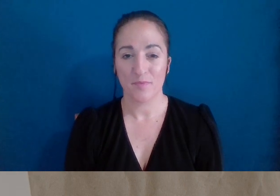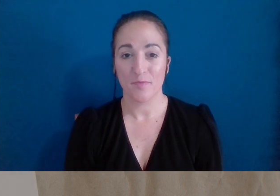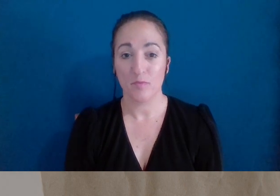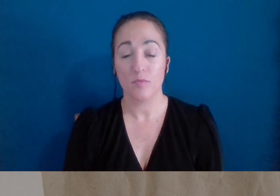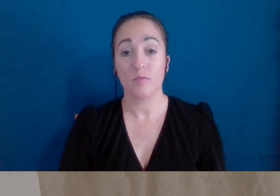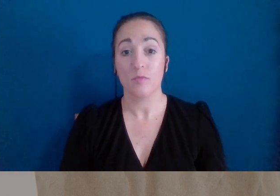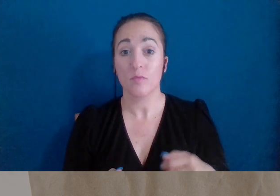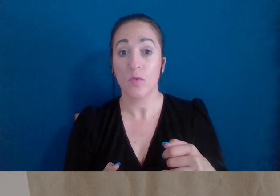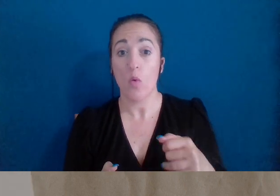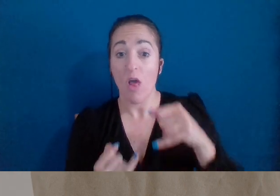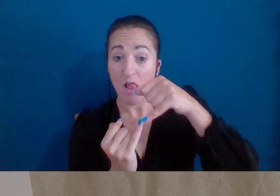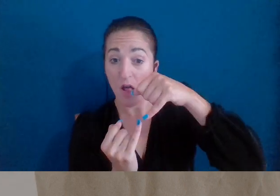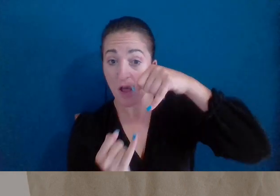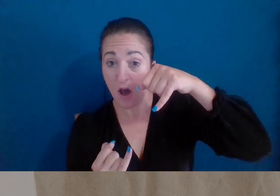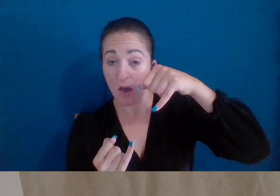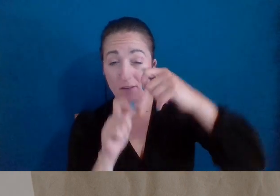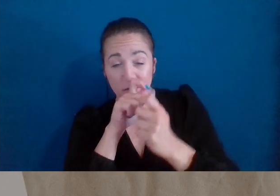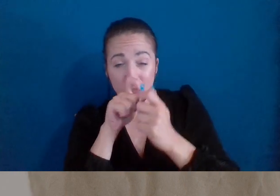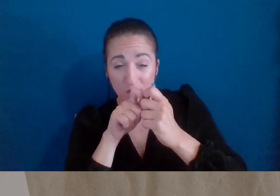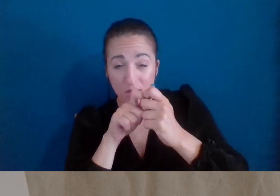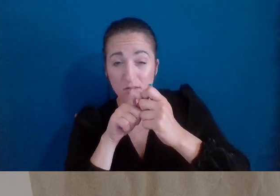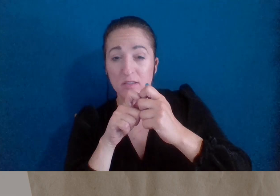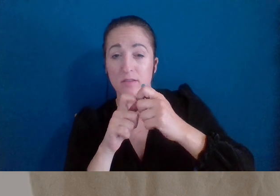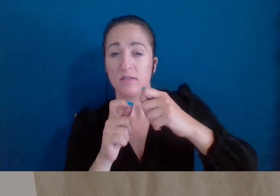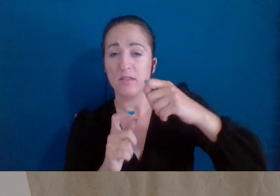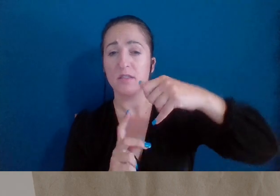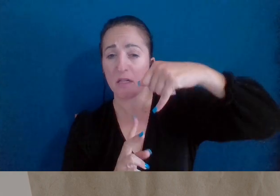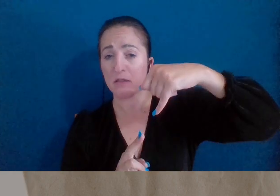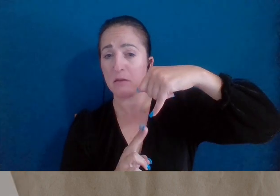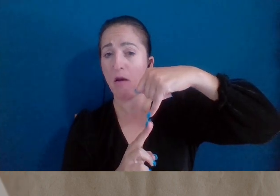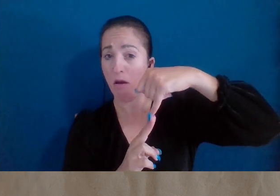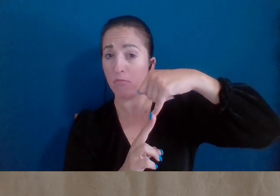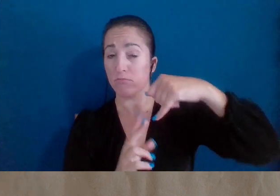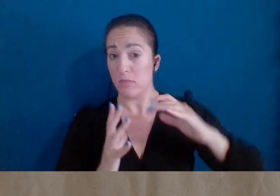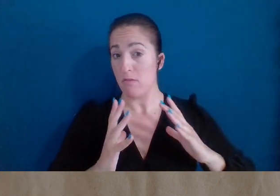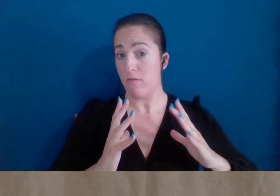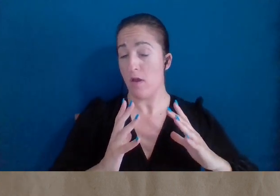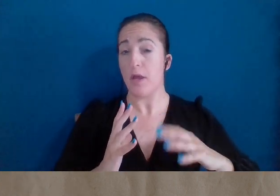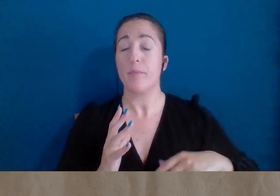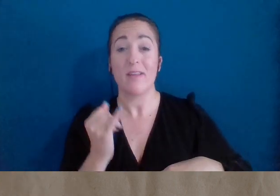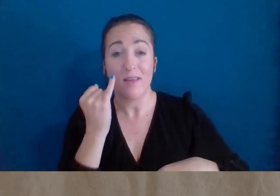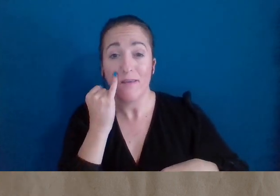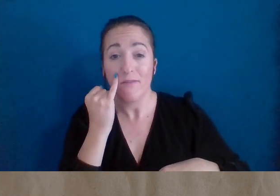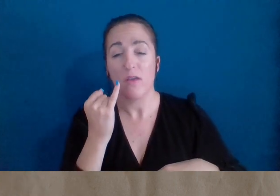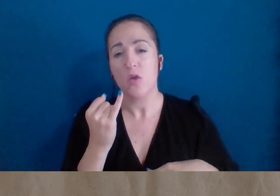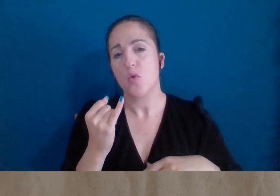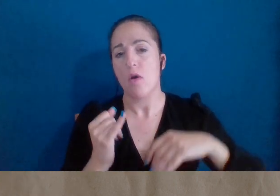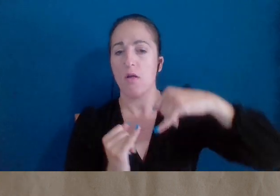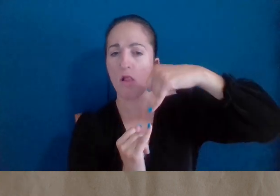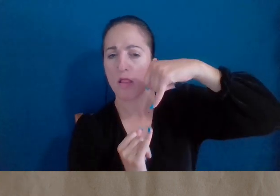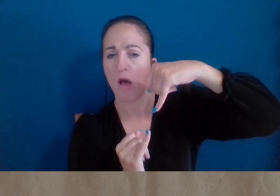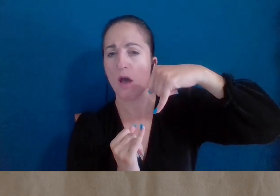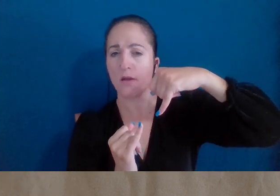And you can cut on the line. You can make your own shape too, like if you wanted to go around a little